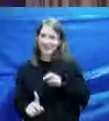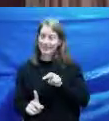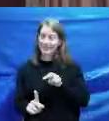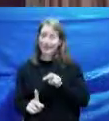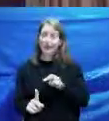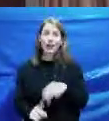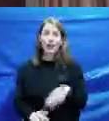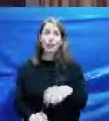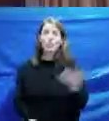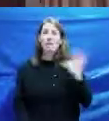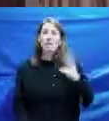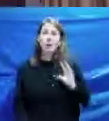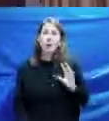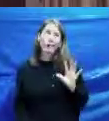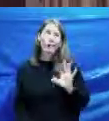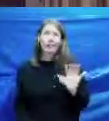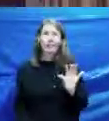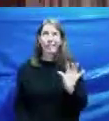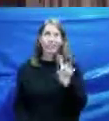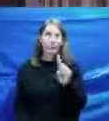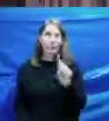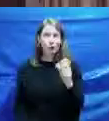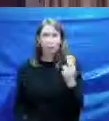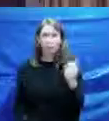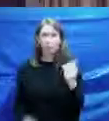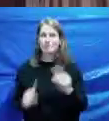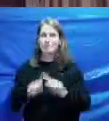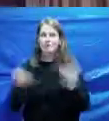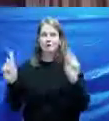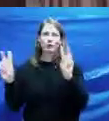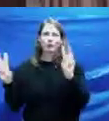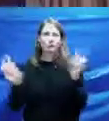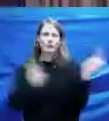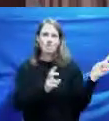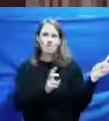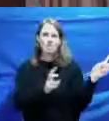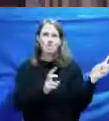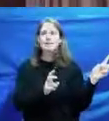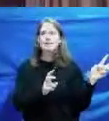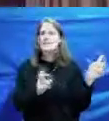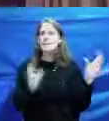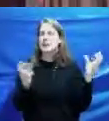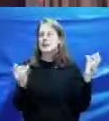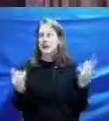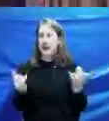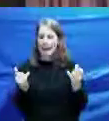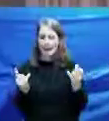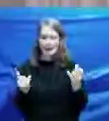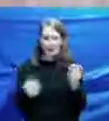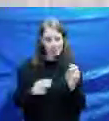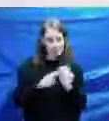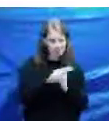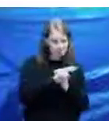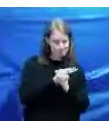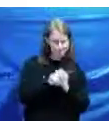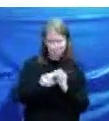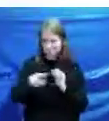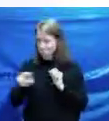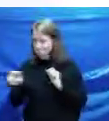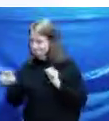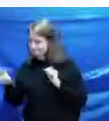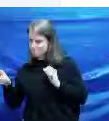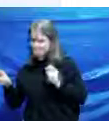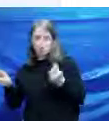separate topics in math, and we're figuring out and expecting what it is that students need in order to